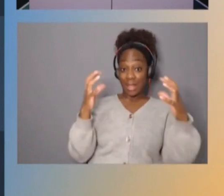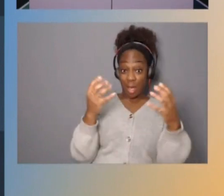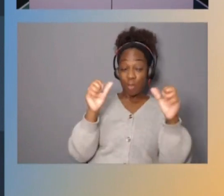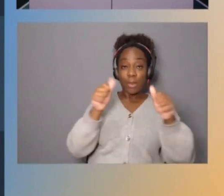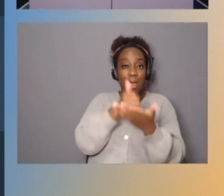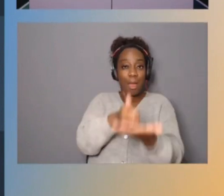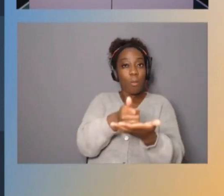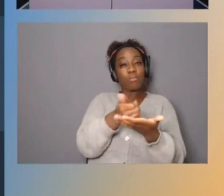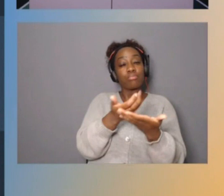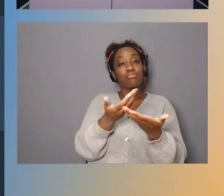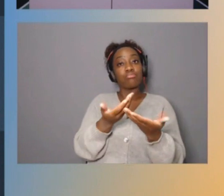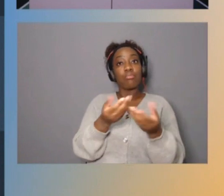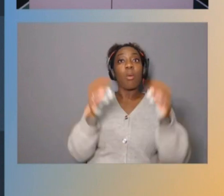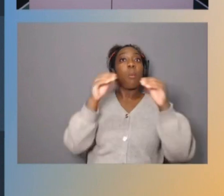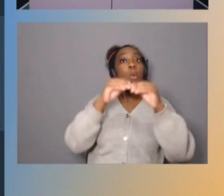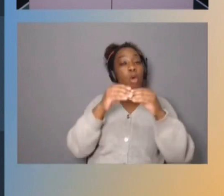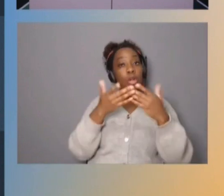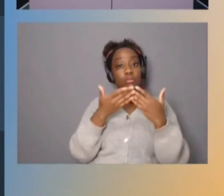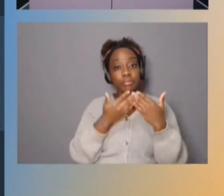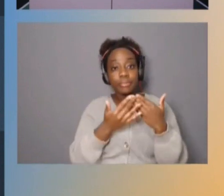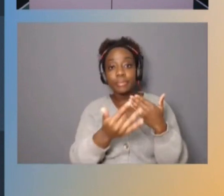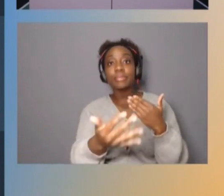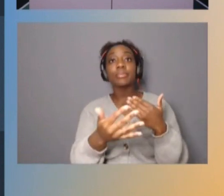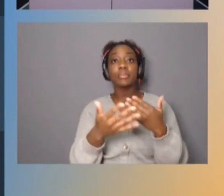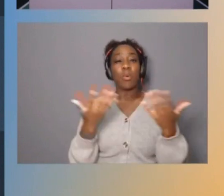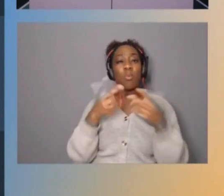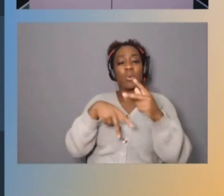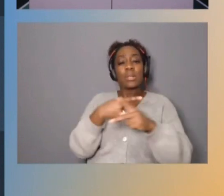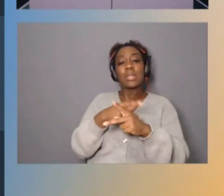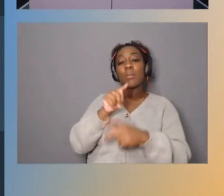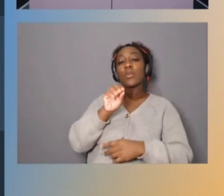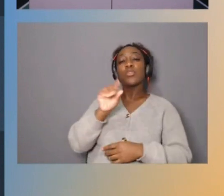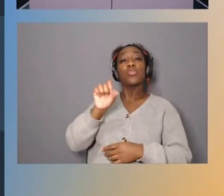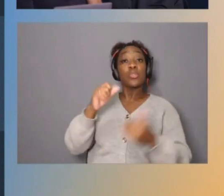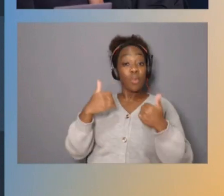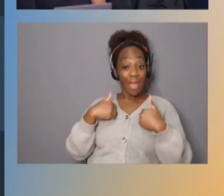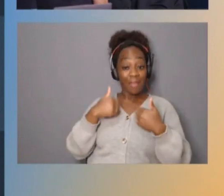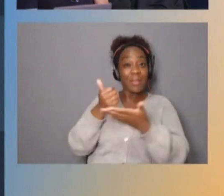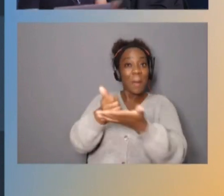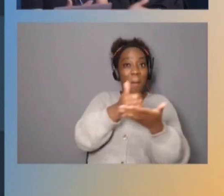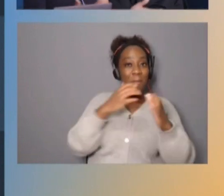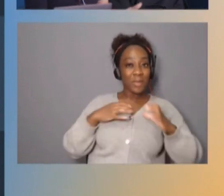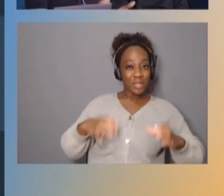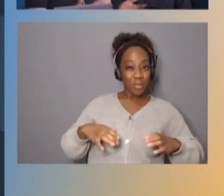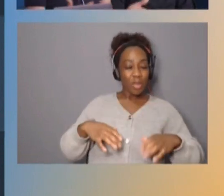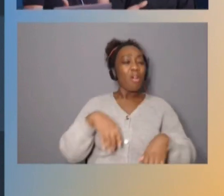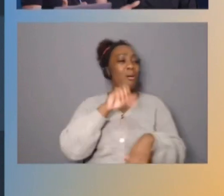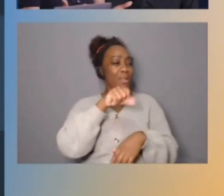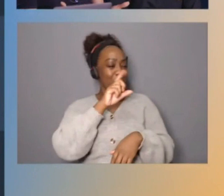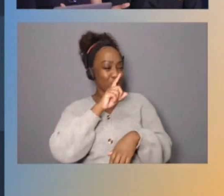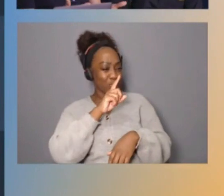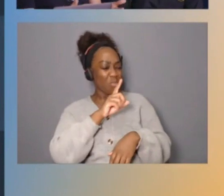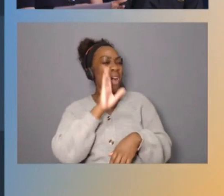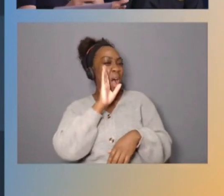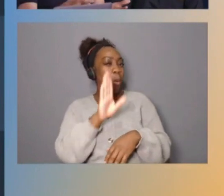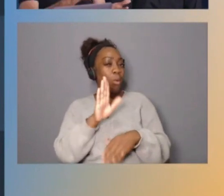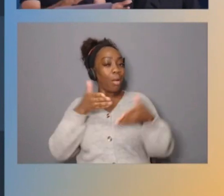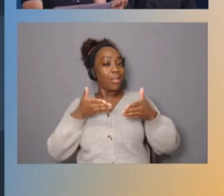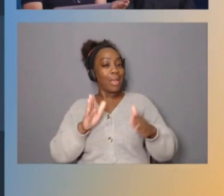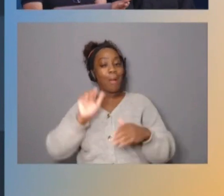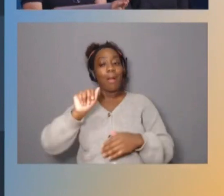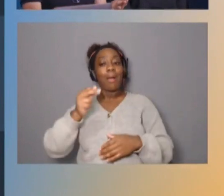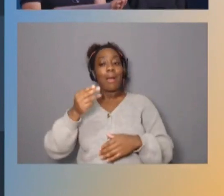and what tools we have to help customers. Yeah. So, and I'll turn it over to Ahmed for more details. But you know, if